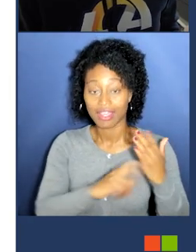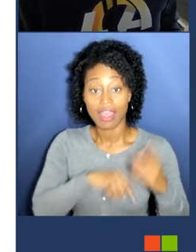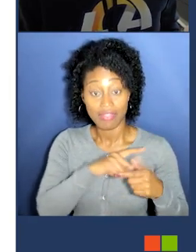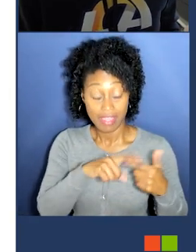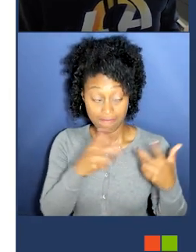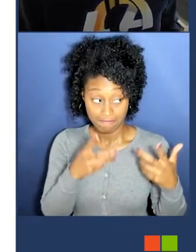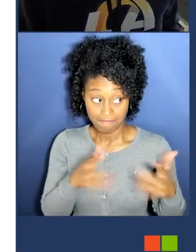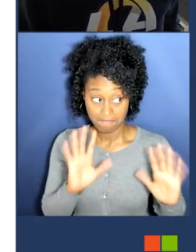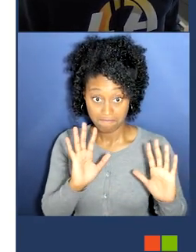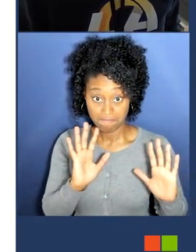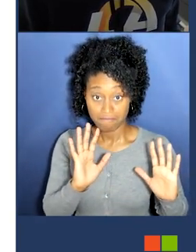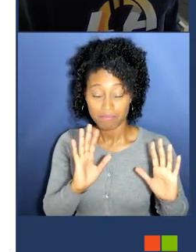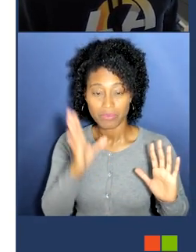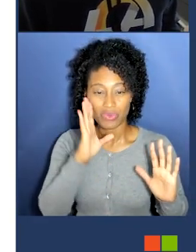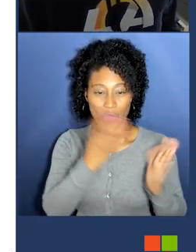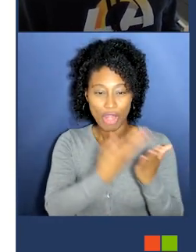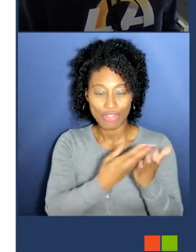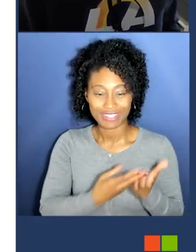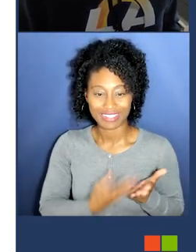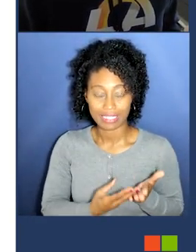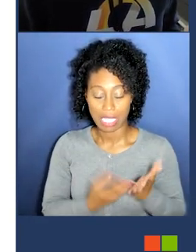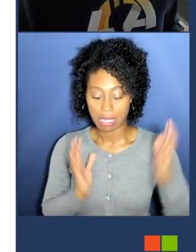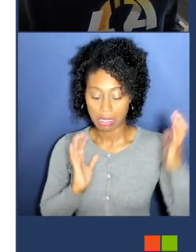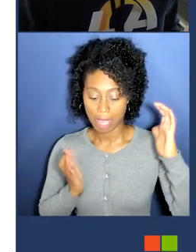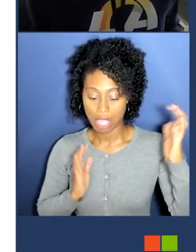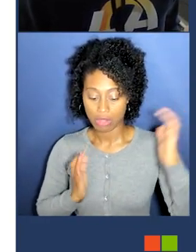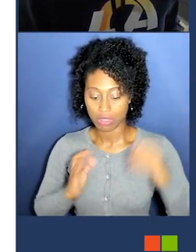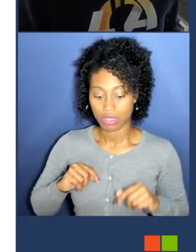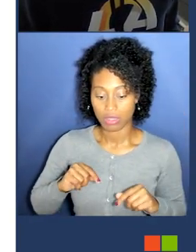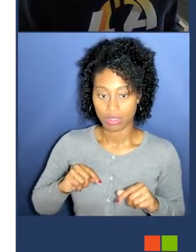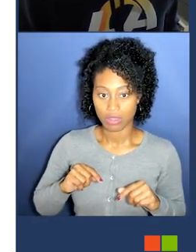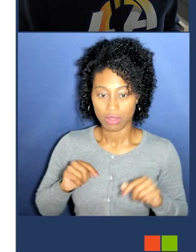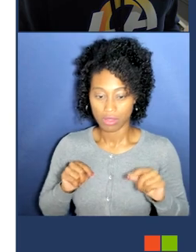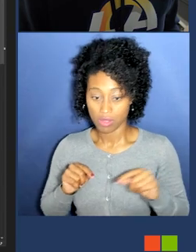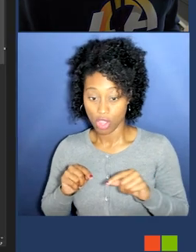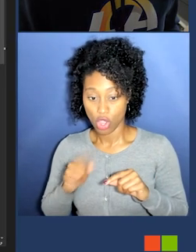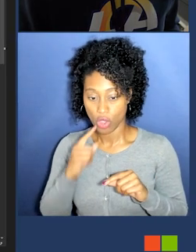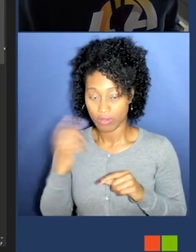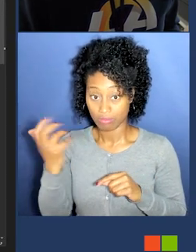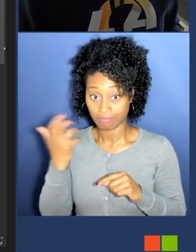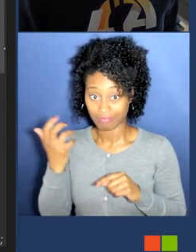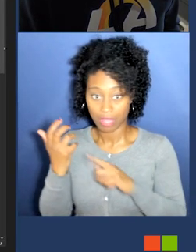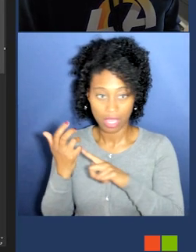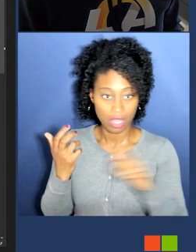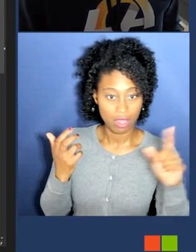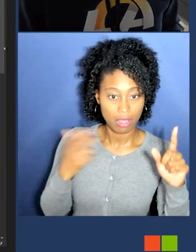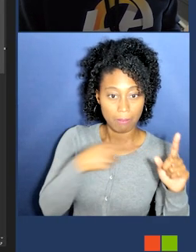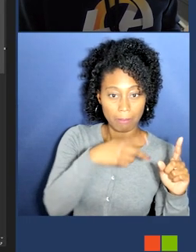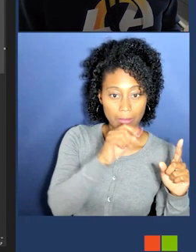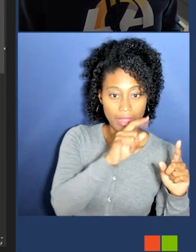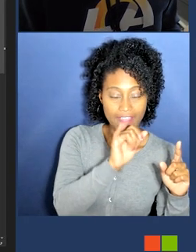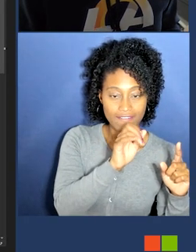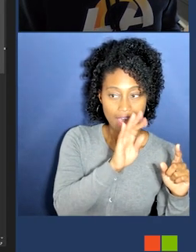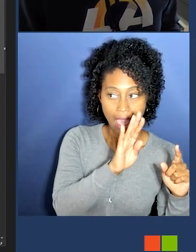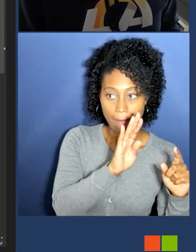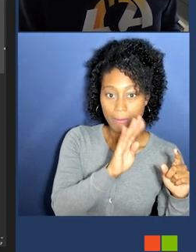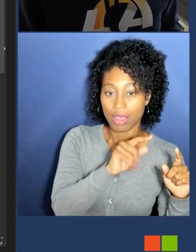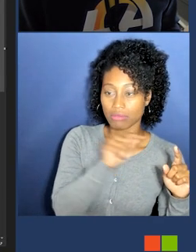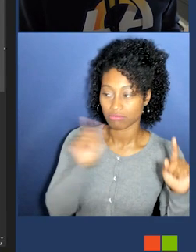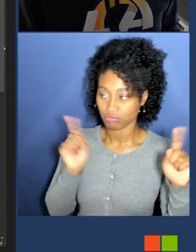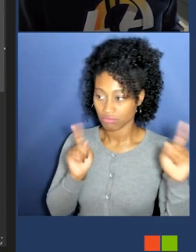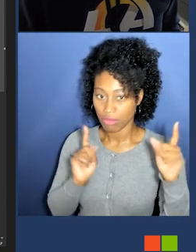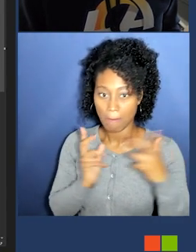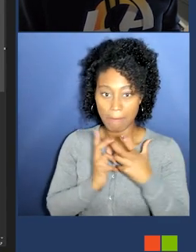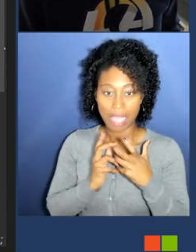then authenticate against PlayFab before we query the database. So we take the parameter